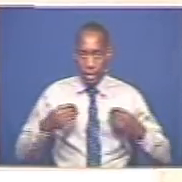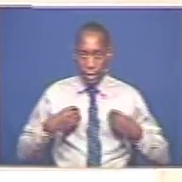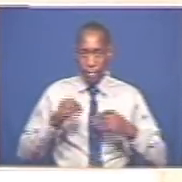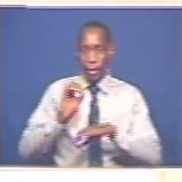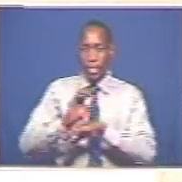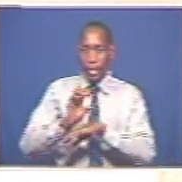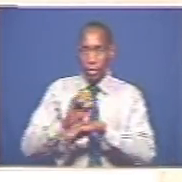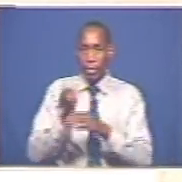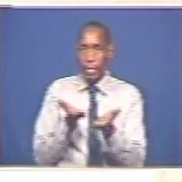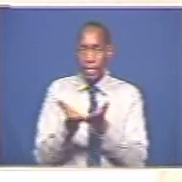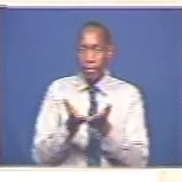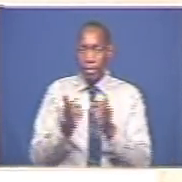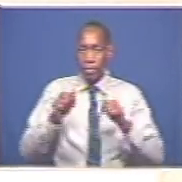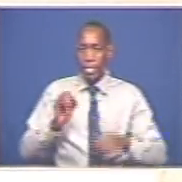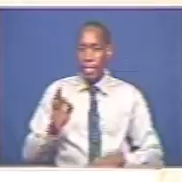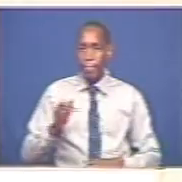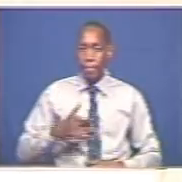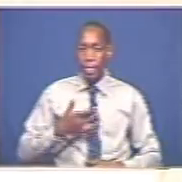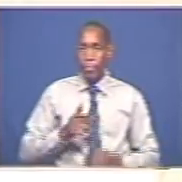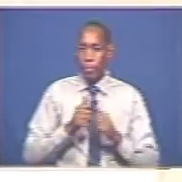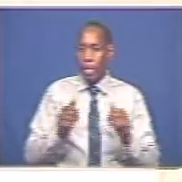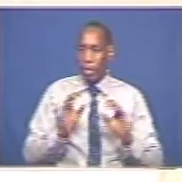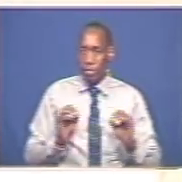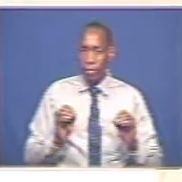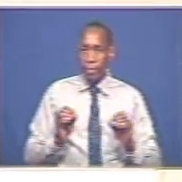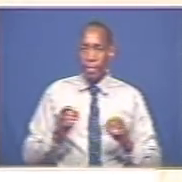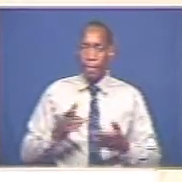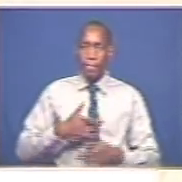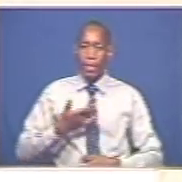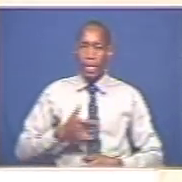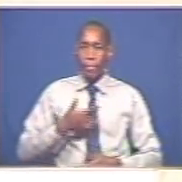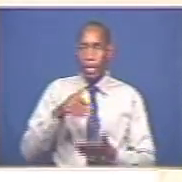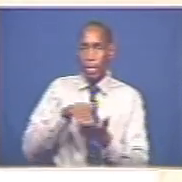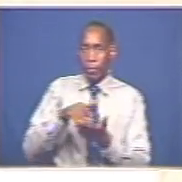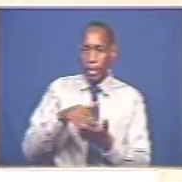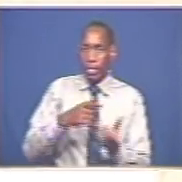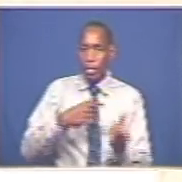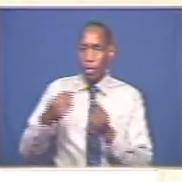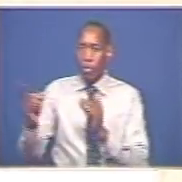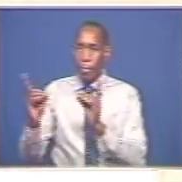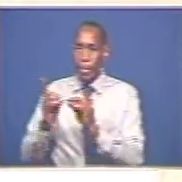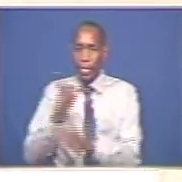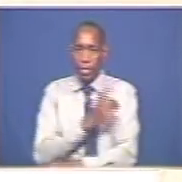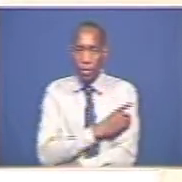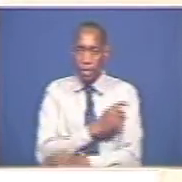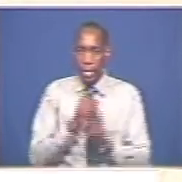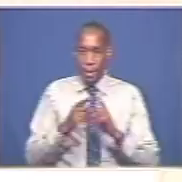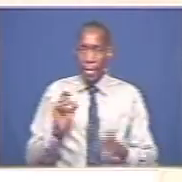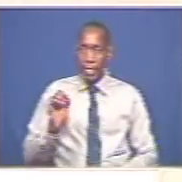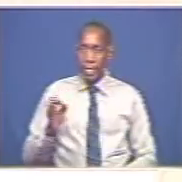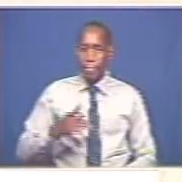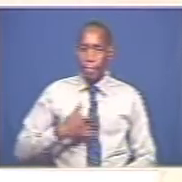Today if I'm feeling unwell, I start to feel symptoms of weakness, then I'll say, let me go and see a doctor. But if I feel